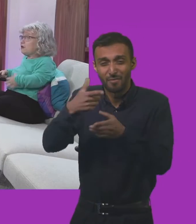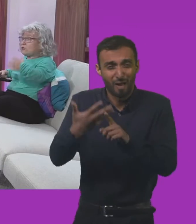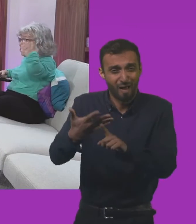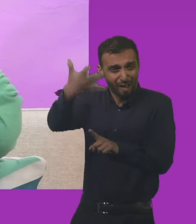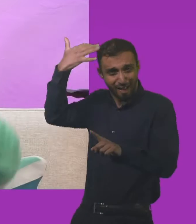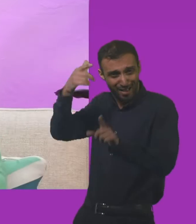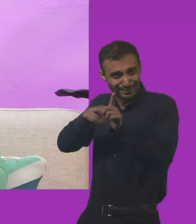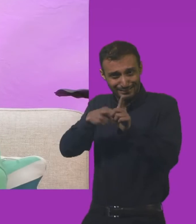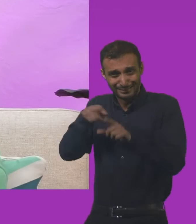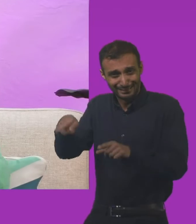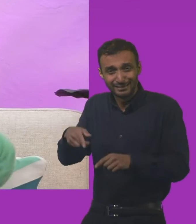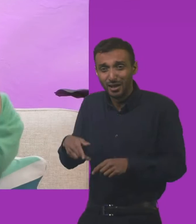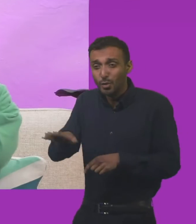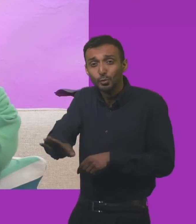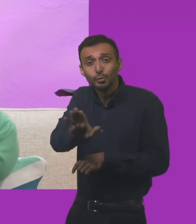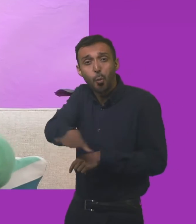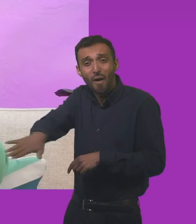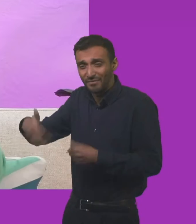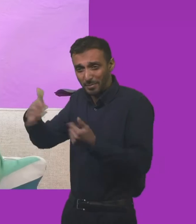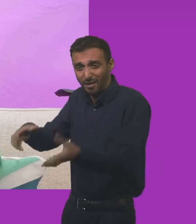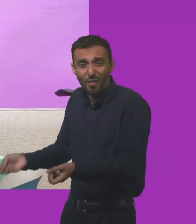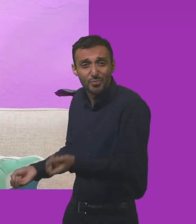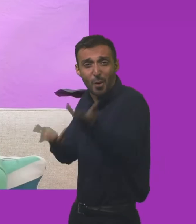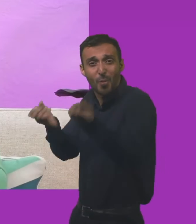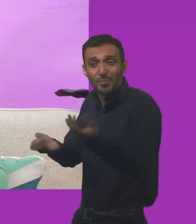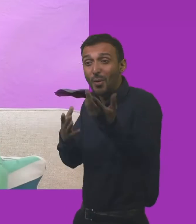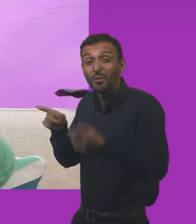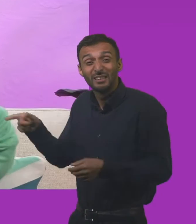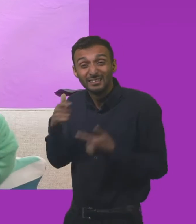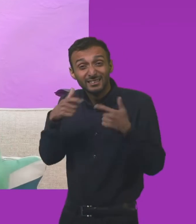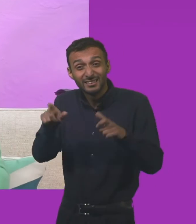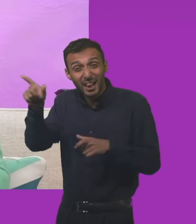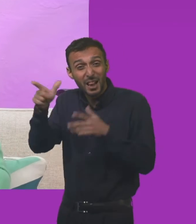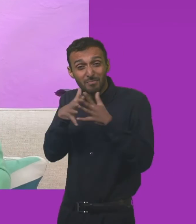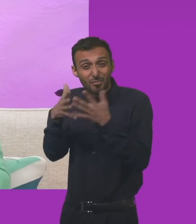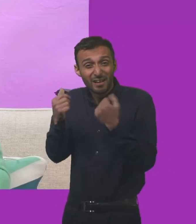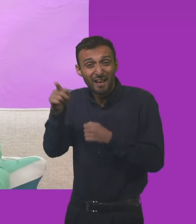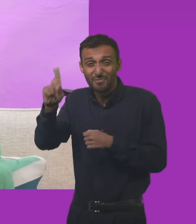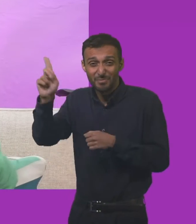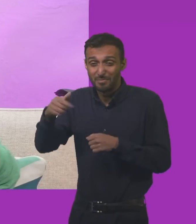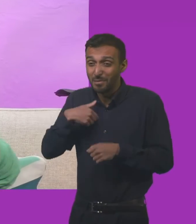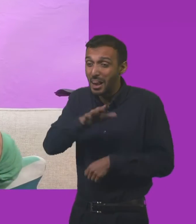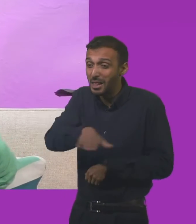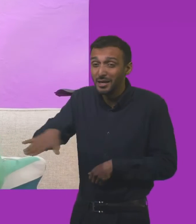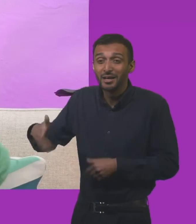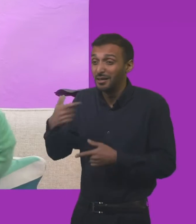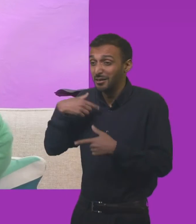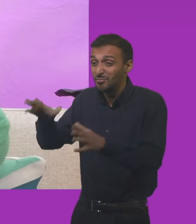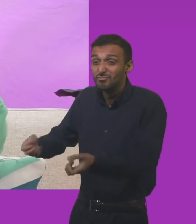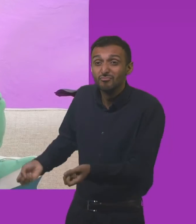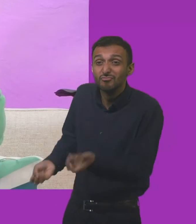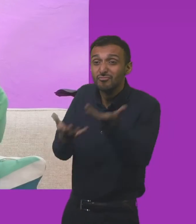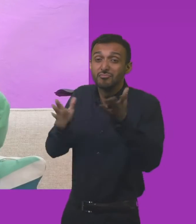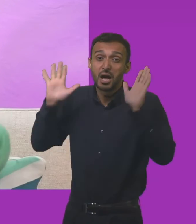Well, there's still in America. There's dwarf wrestling, the dwarfinators or something. And I mean, listen, I'm all about personal choice. If you want to do that,